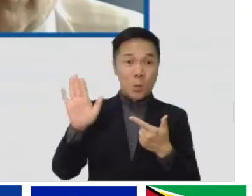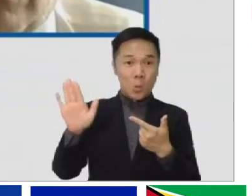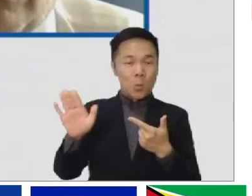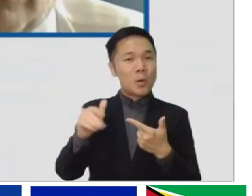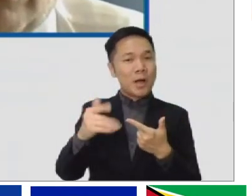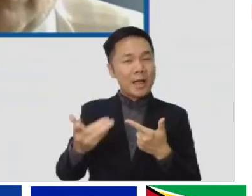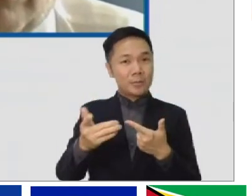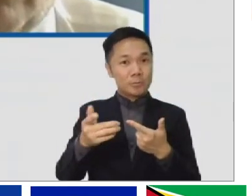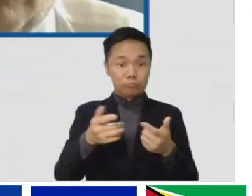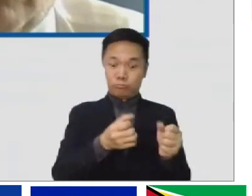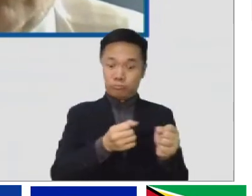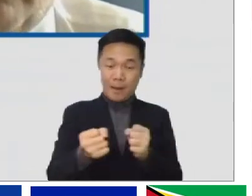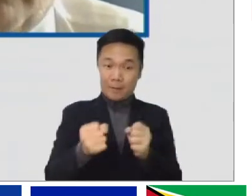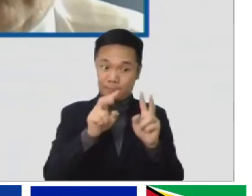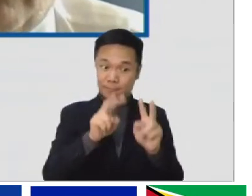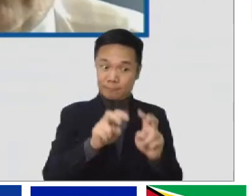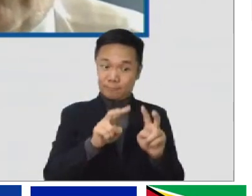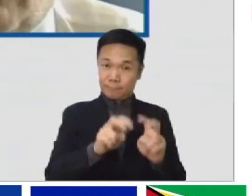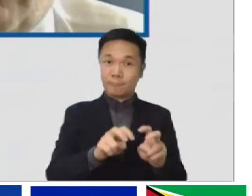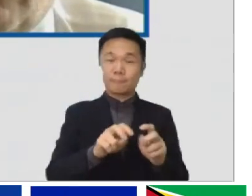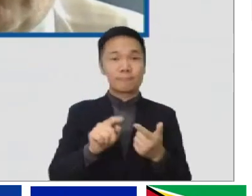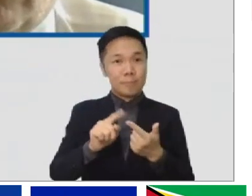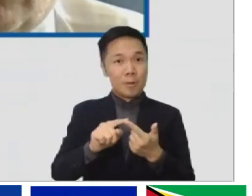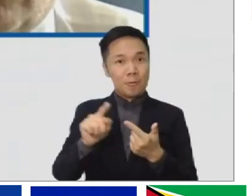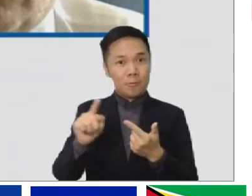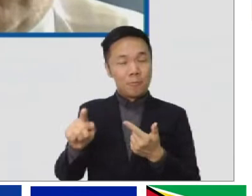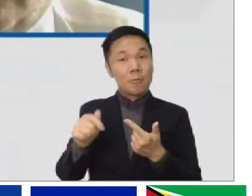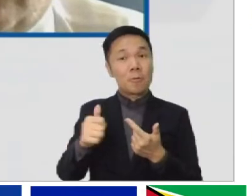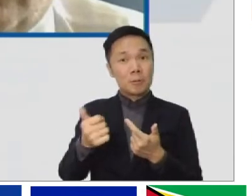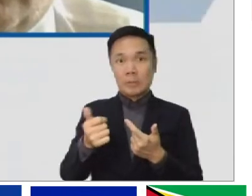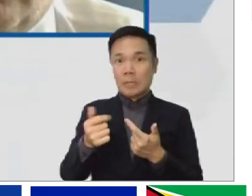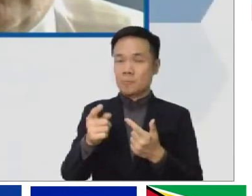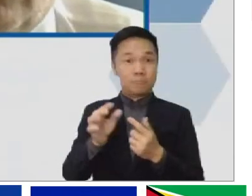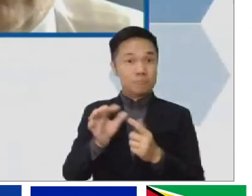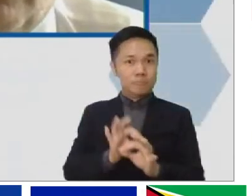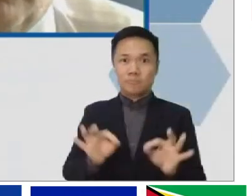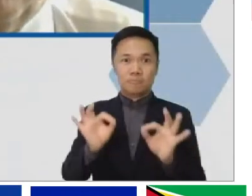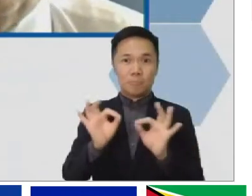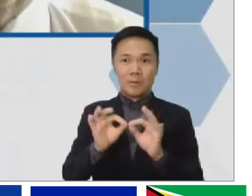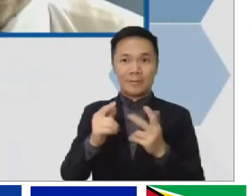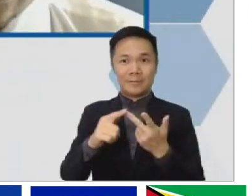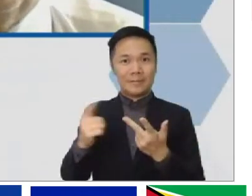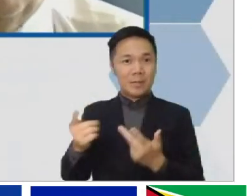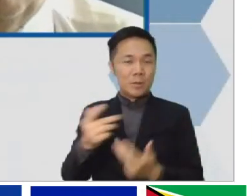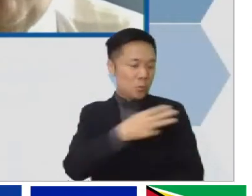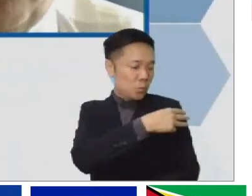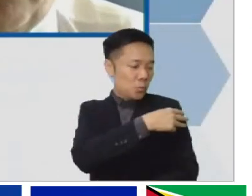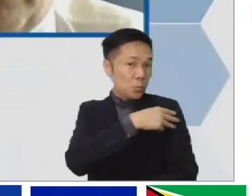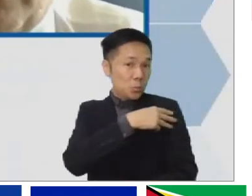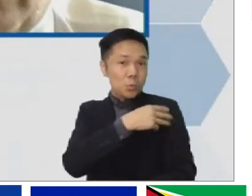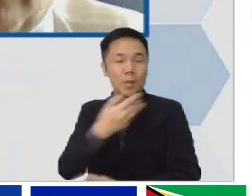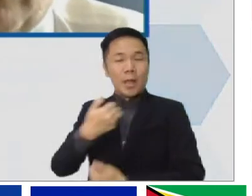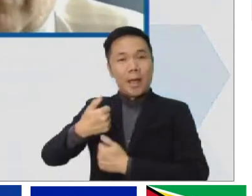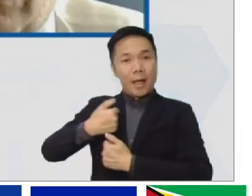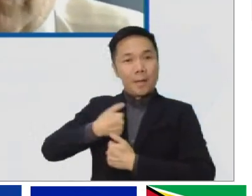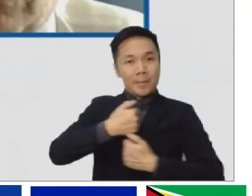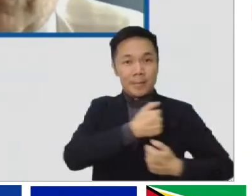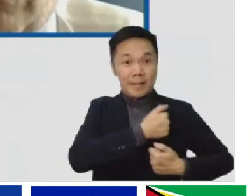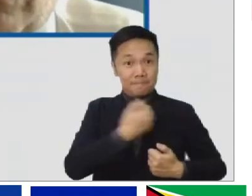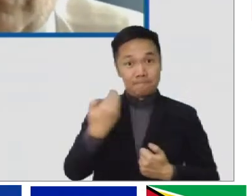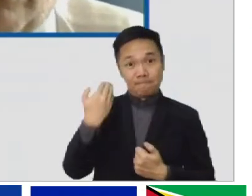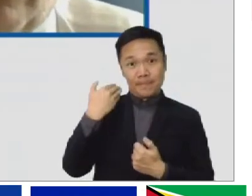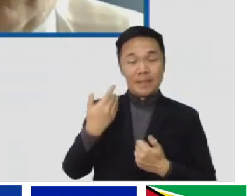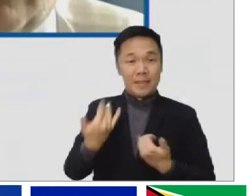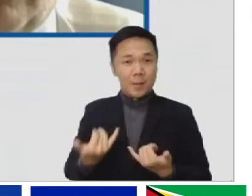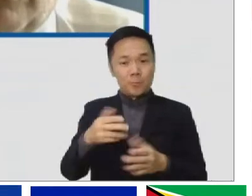really critical in this type of topic, and is a retired colonel, so brings together in his own mindset an